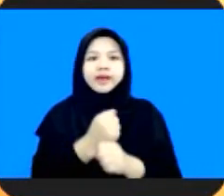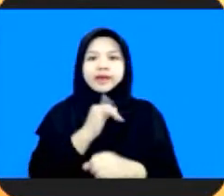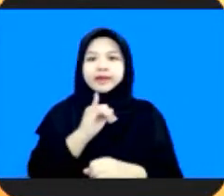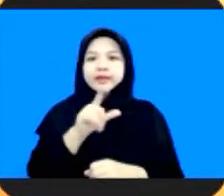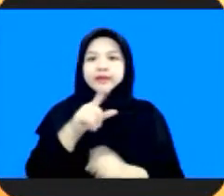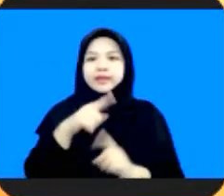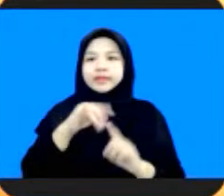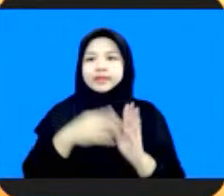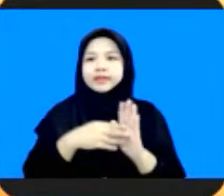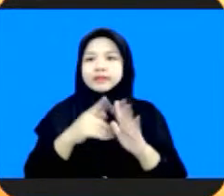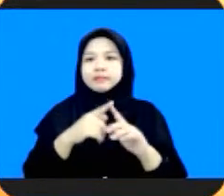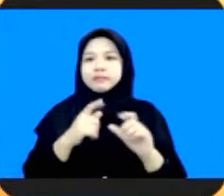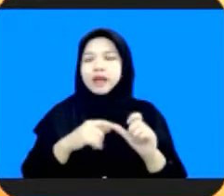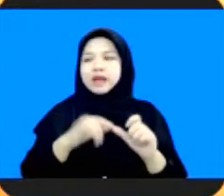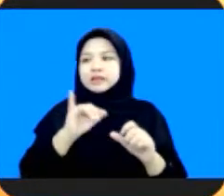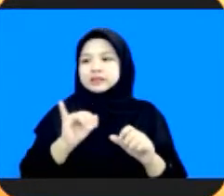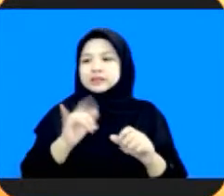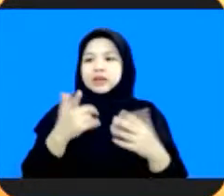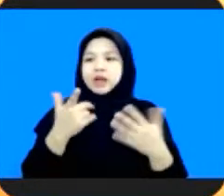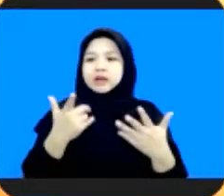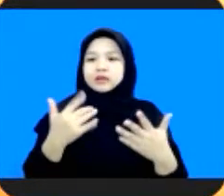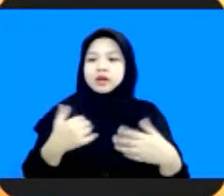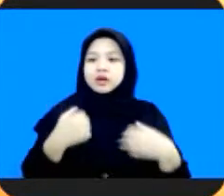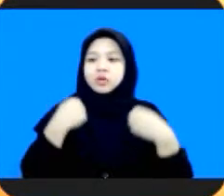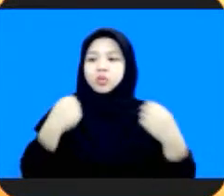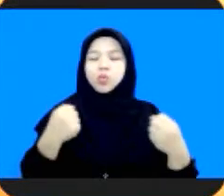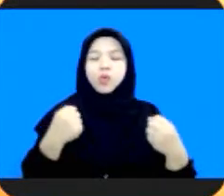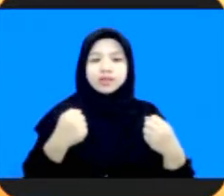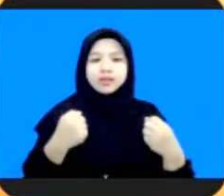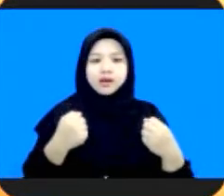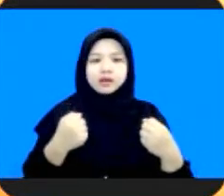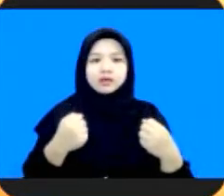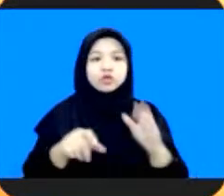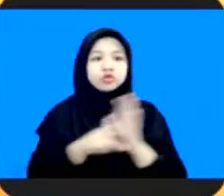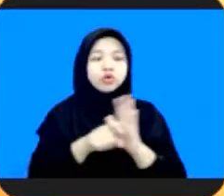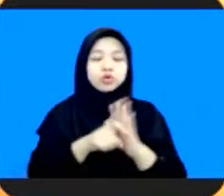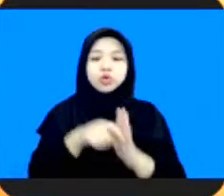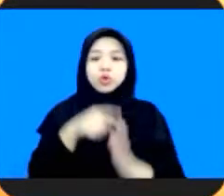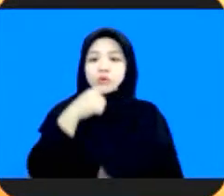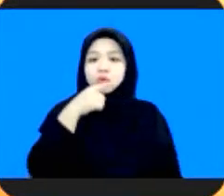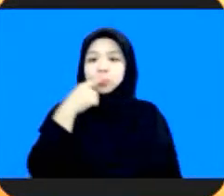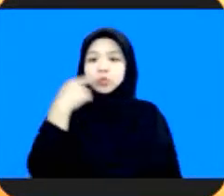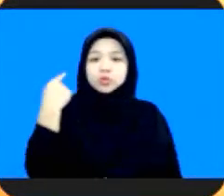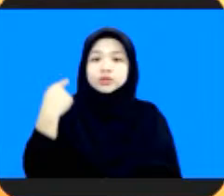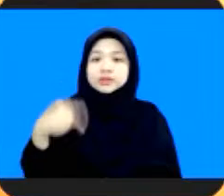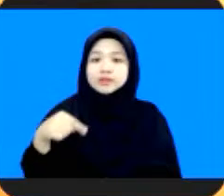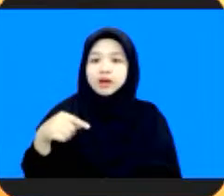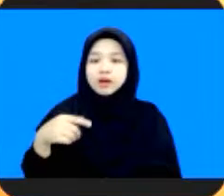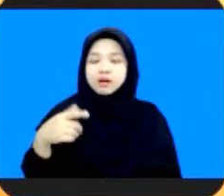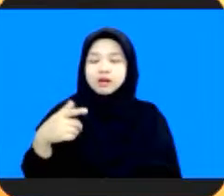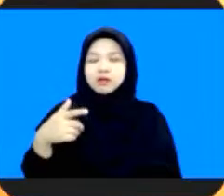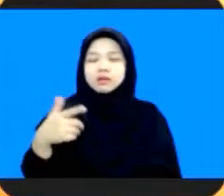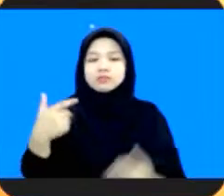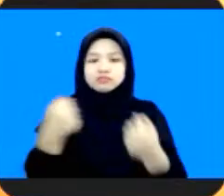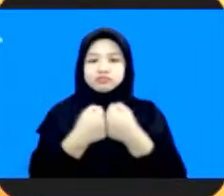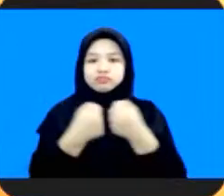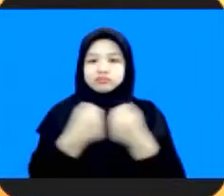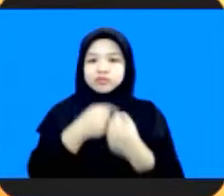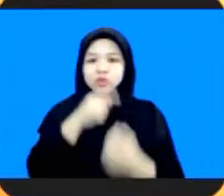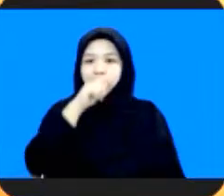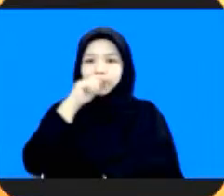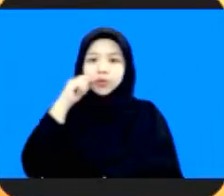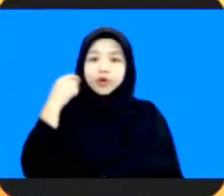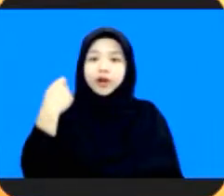people. You can take the case of Russia in Ukrainian war, how Russians are